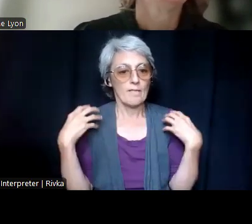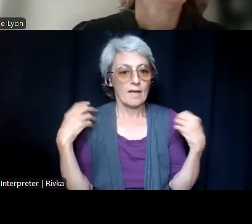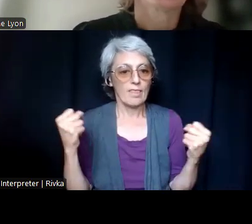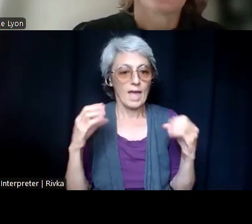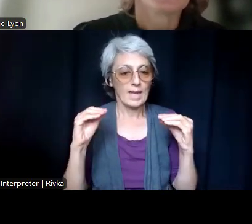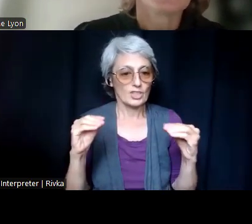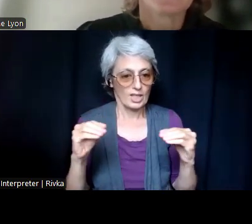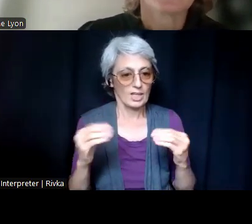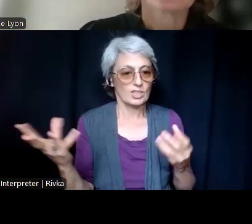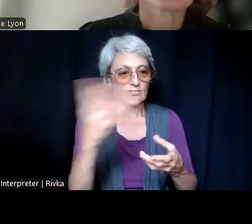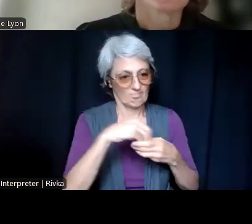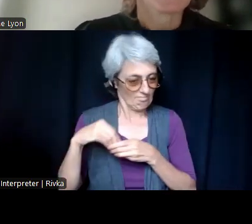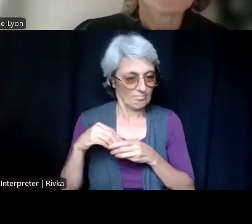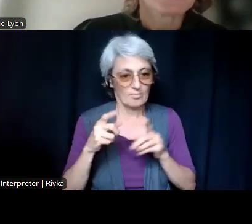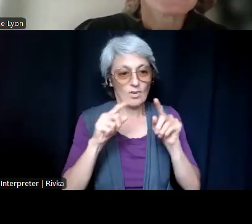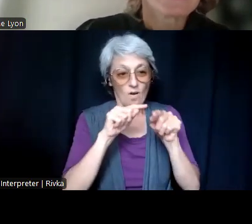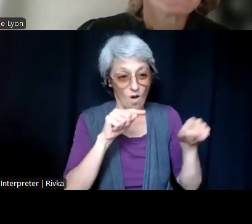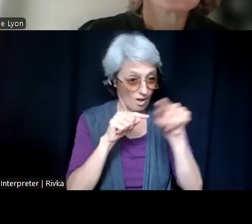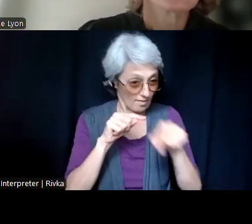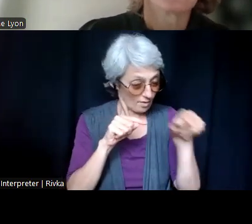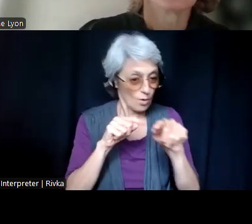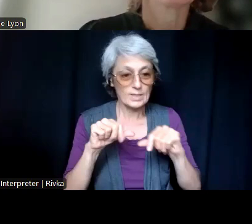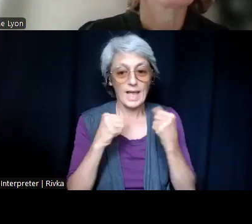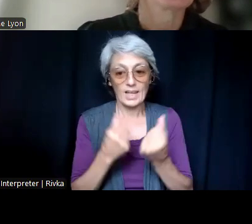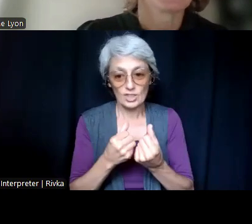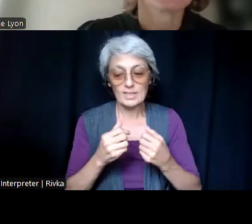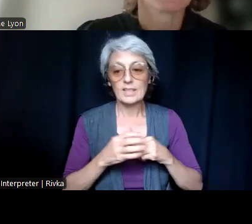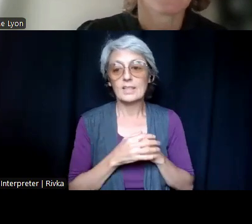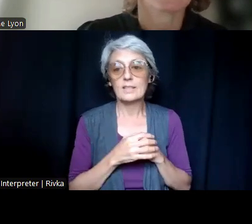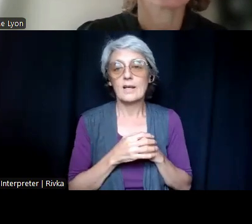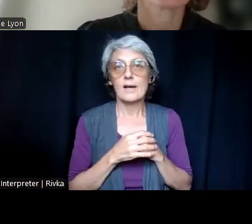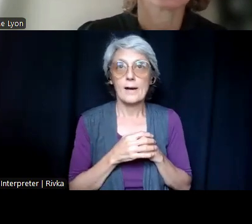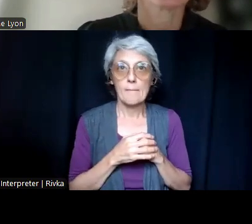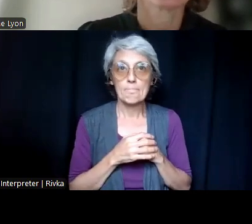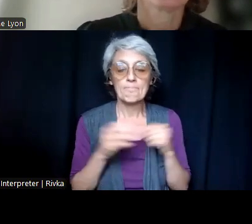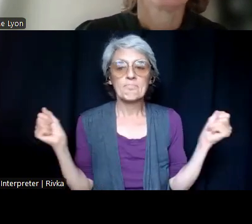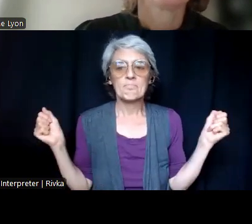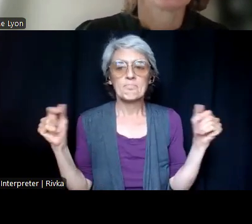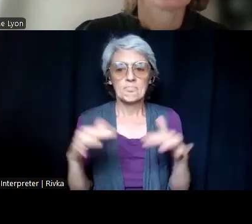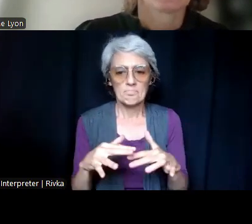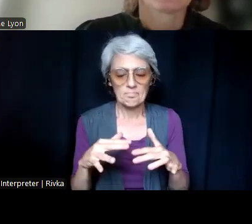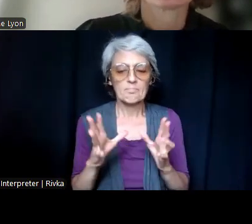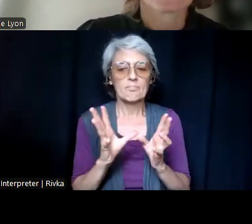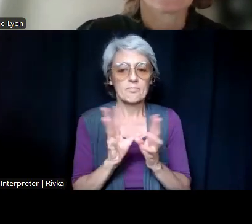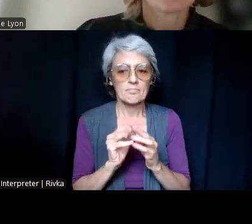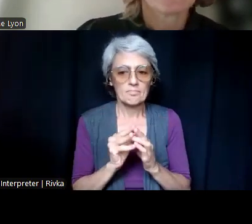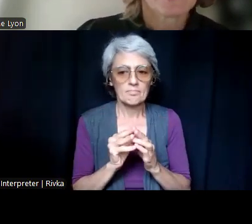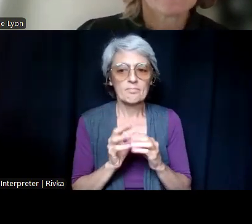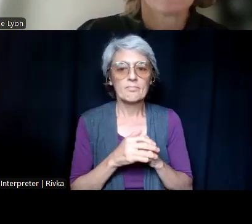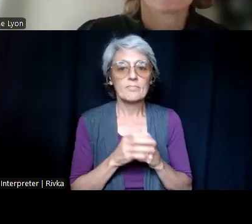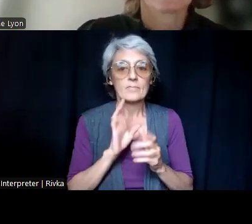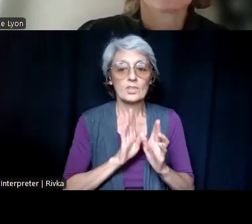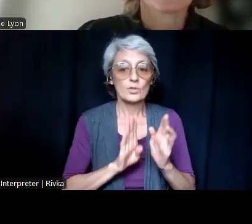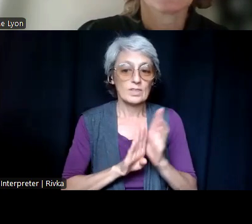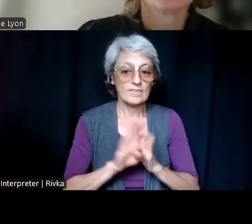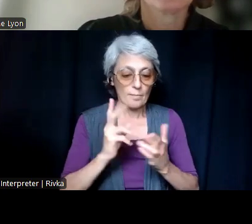Education. So all of those agencies came together to both develop and design the program